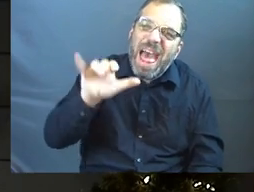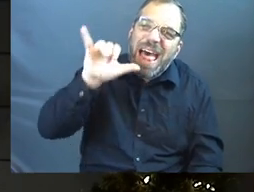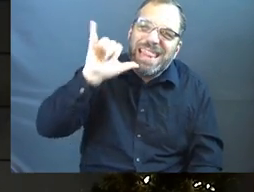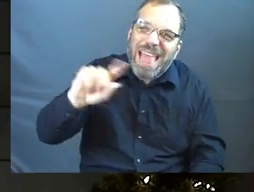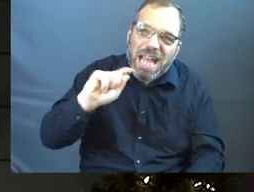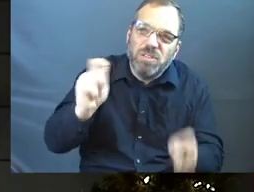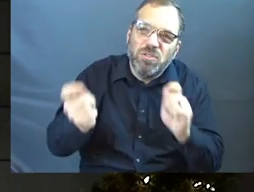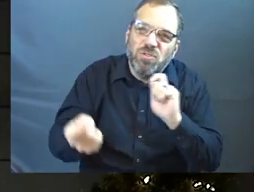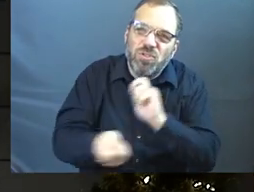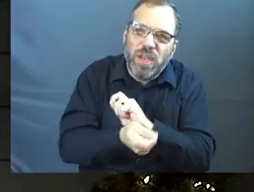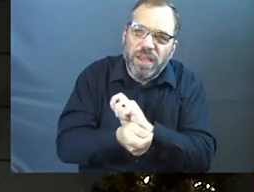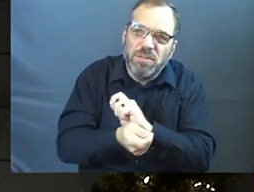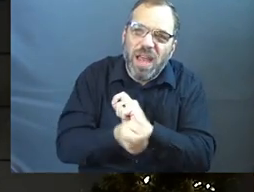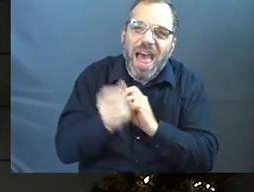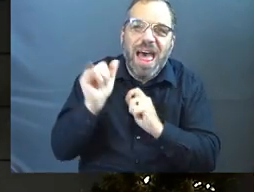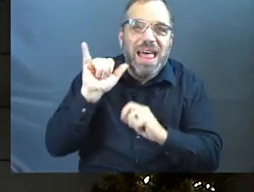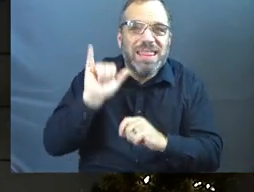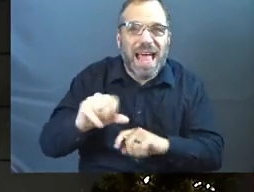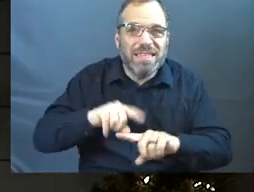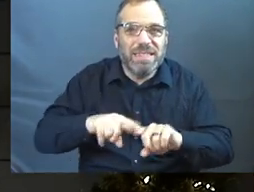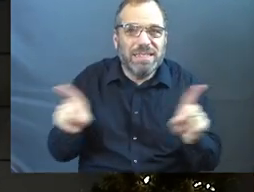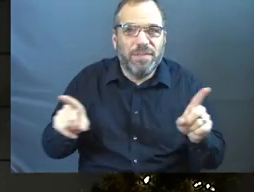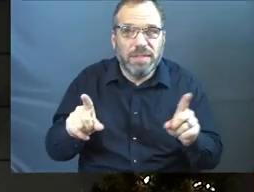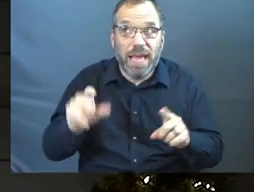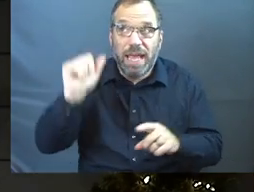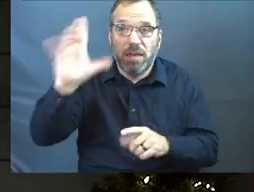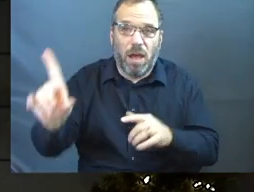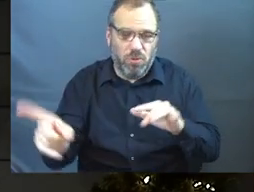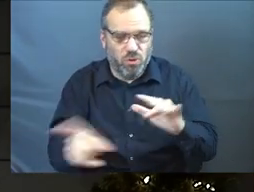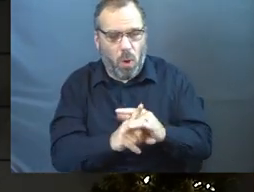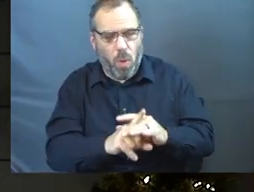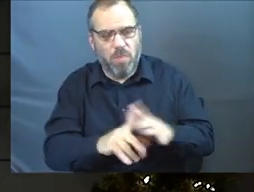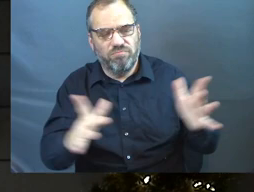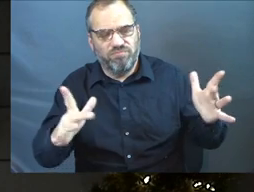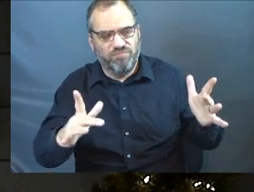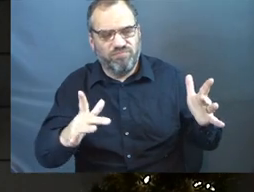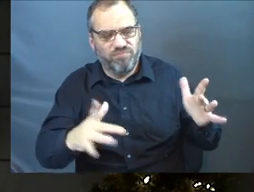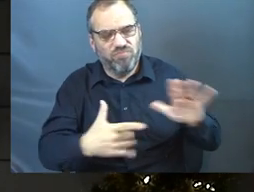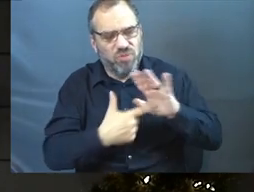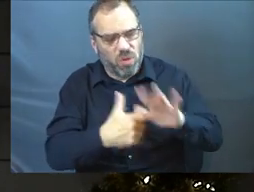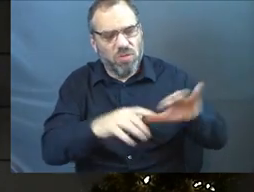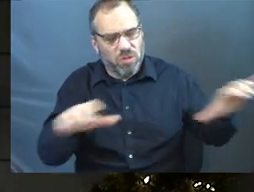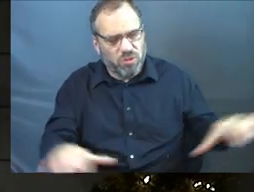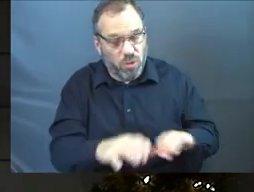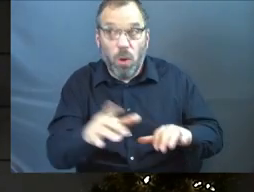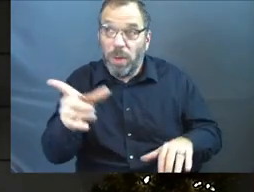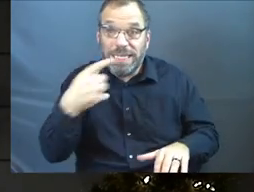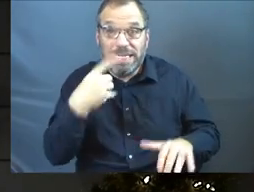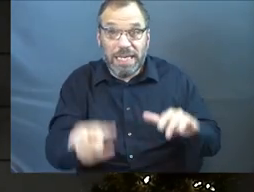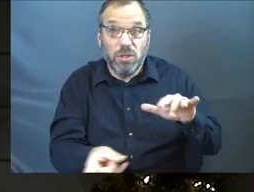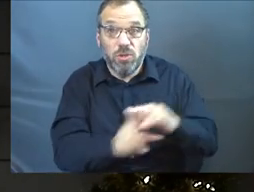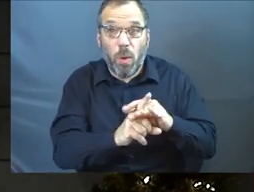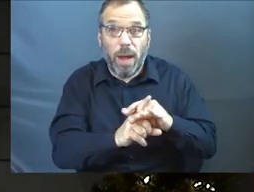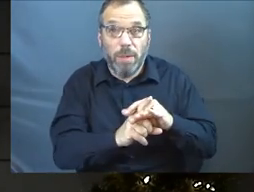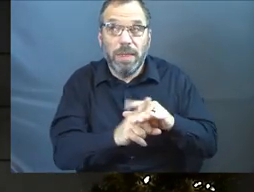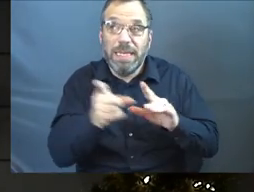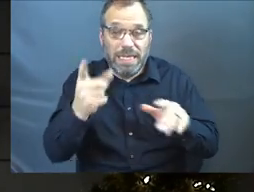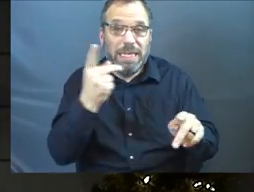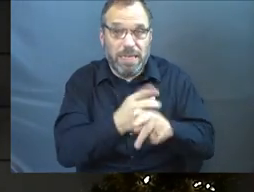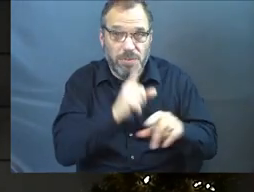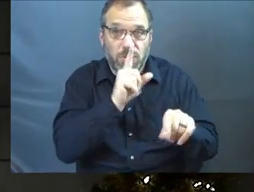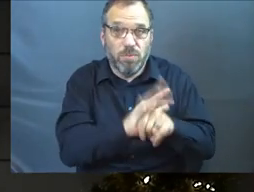change happens. This is where the difference is made and where God gets to show up and show out like he always does when he says he's going to do it and